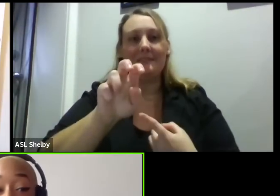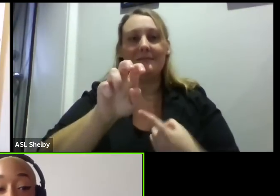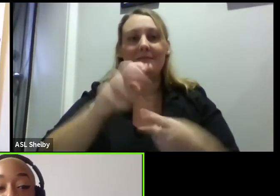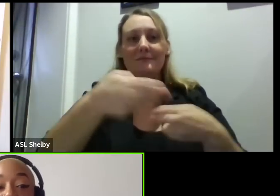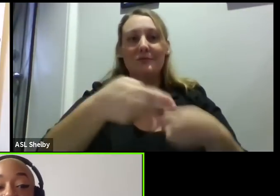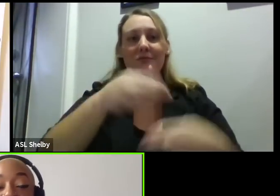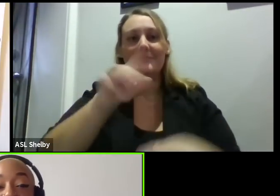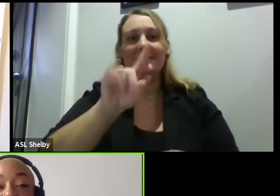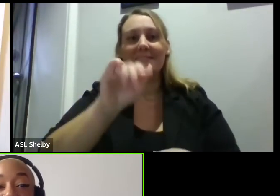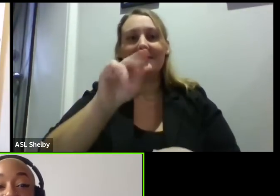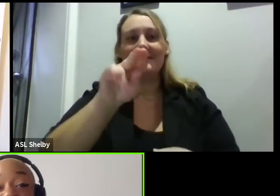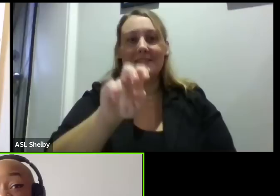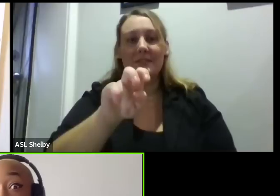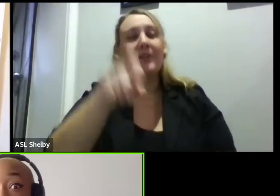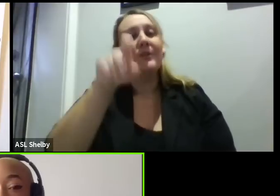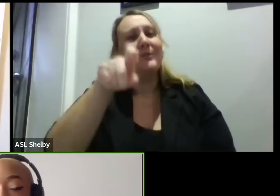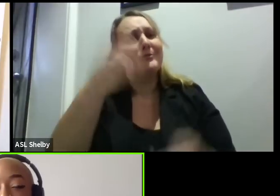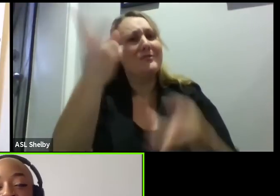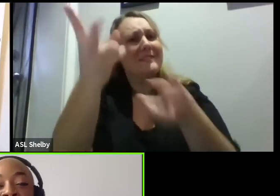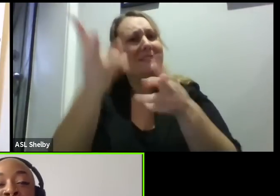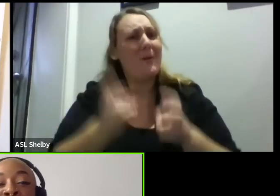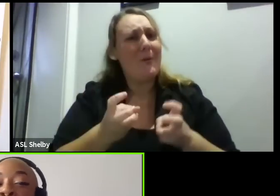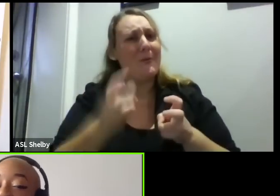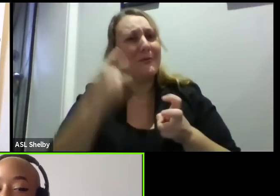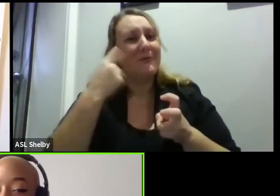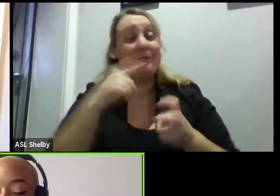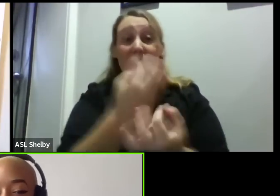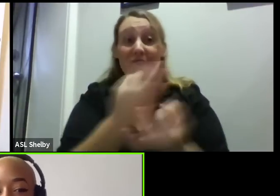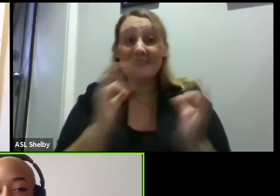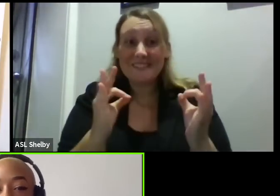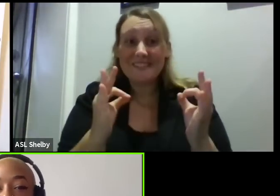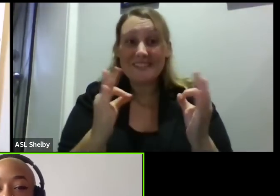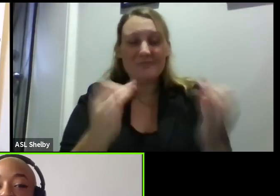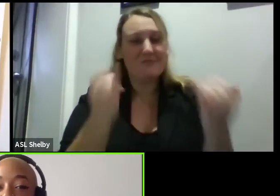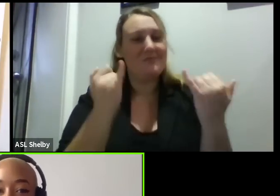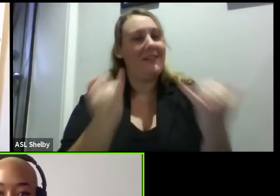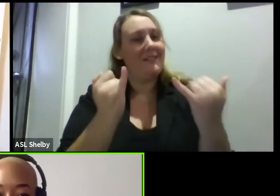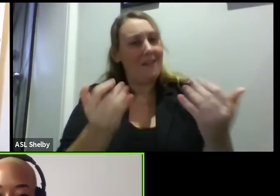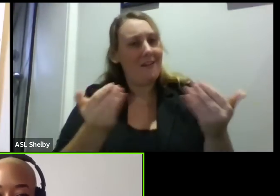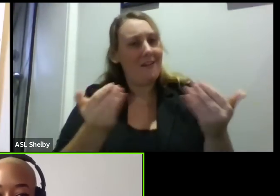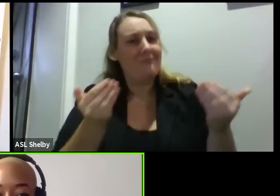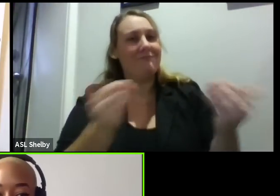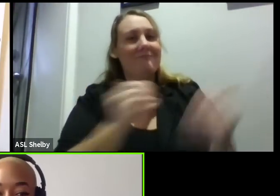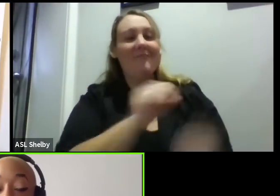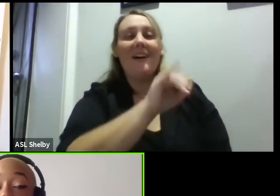download it for free, like right now, from internationalhorrorsday.com.